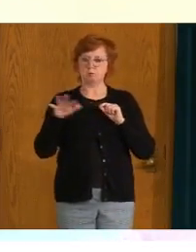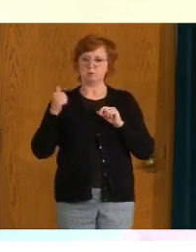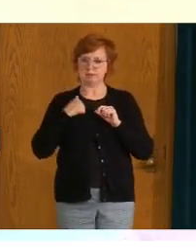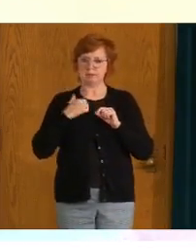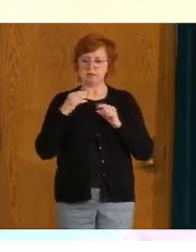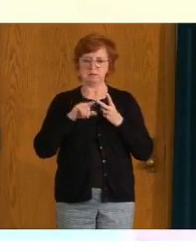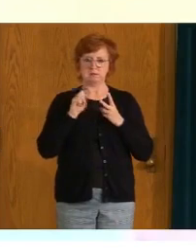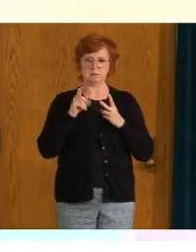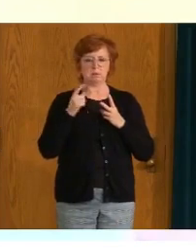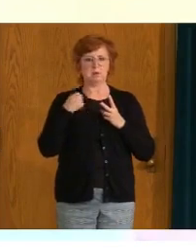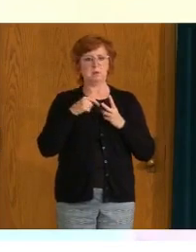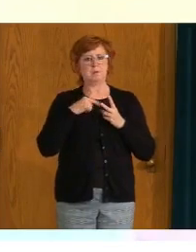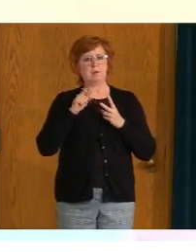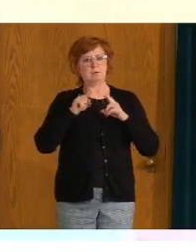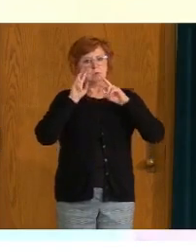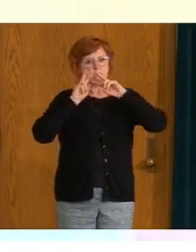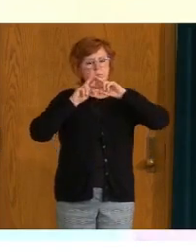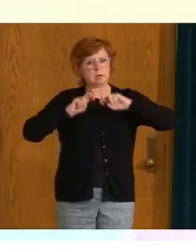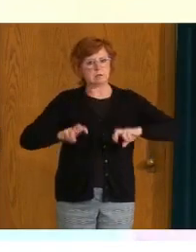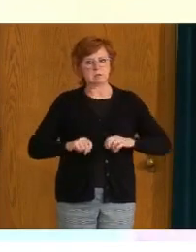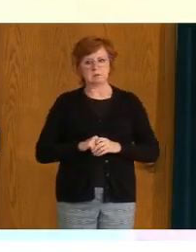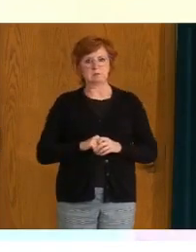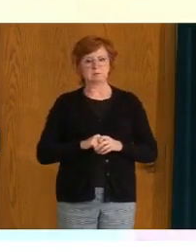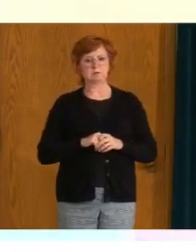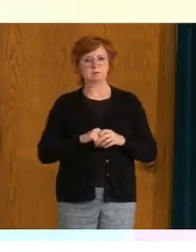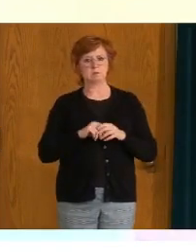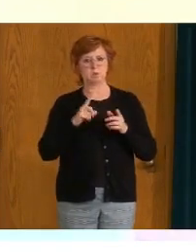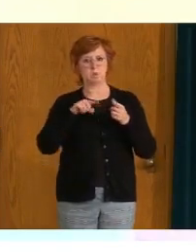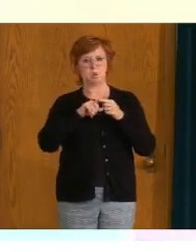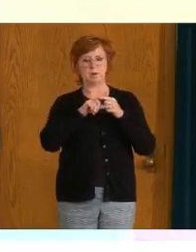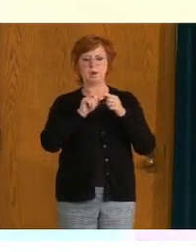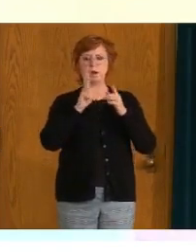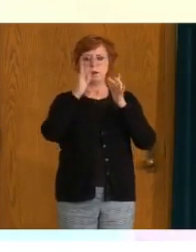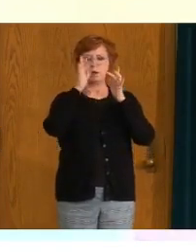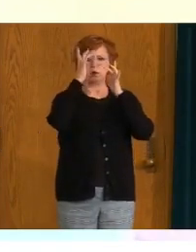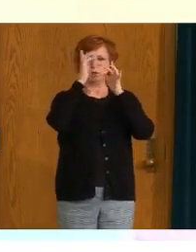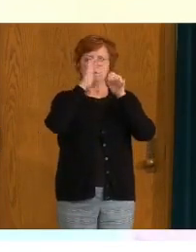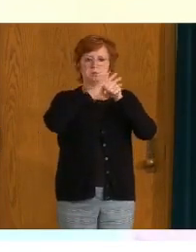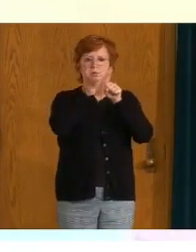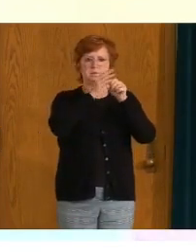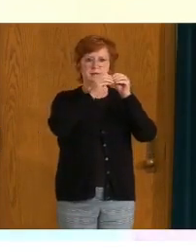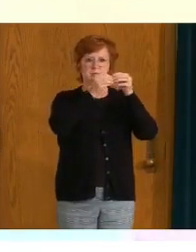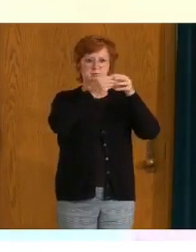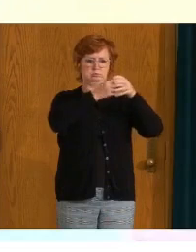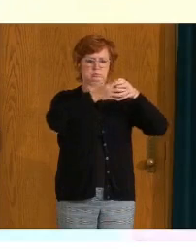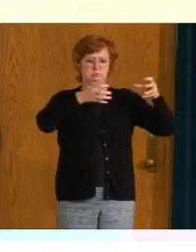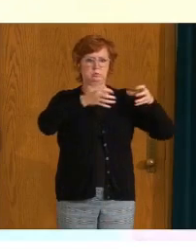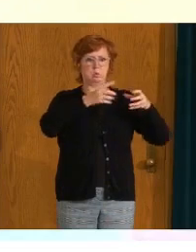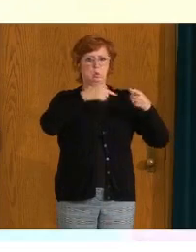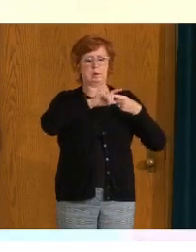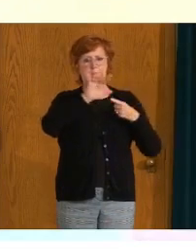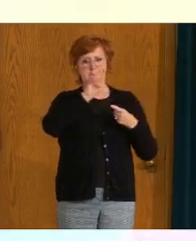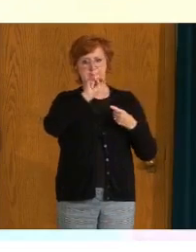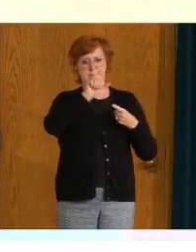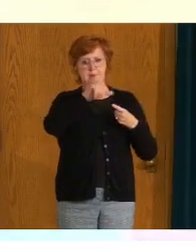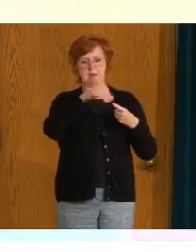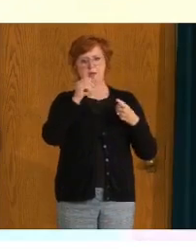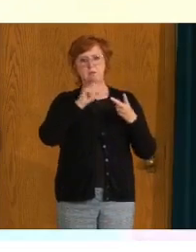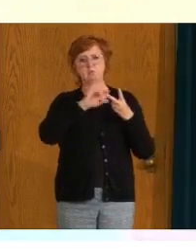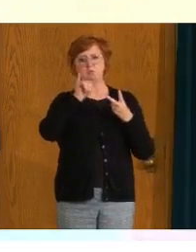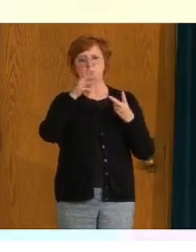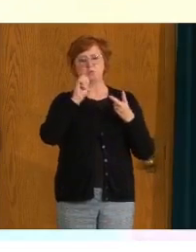we analyze outbreaks in May and June, we see that for the most part, transmission happens in people who